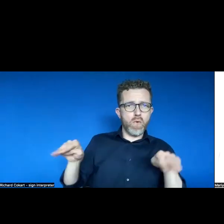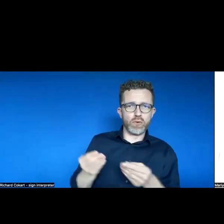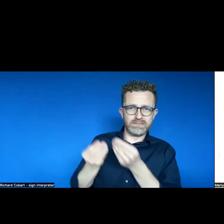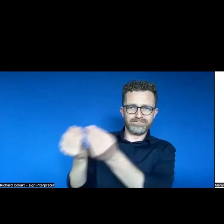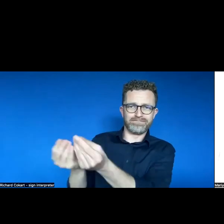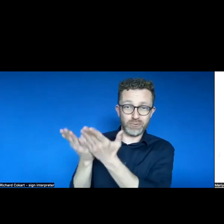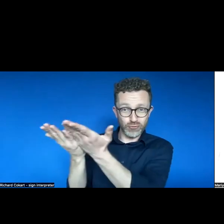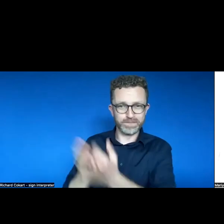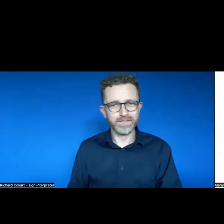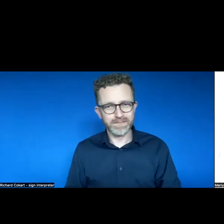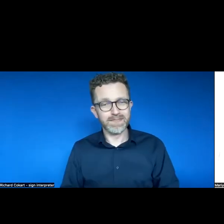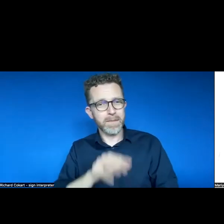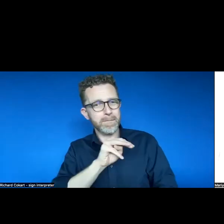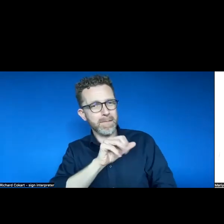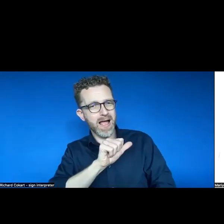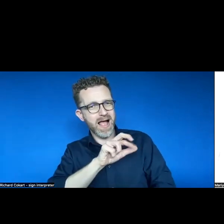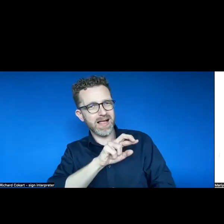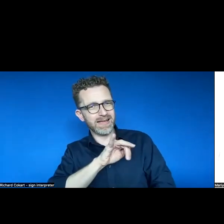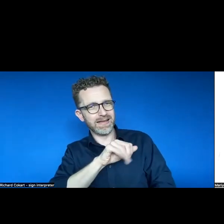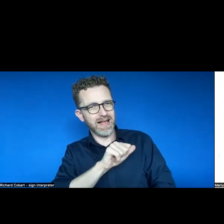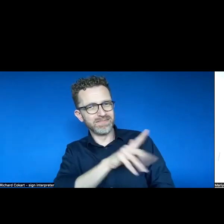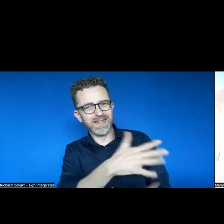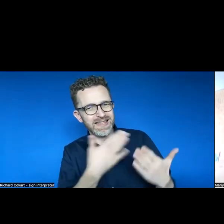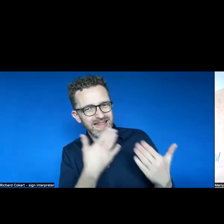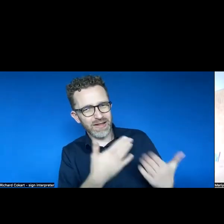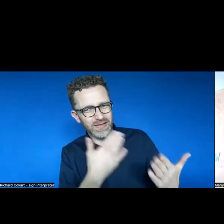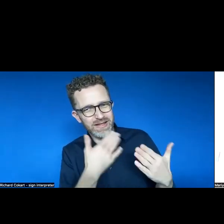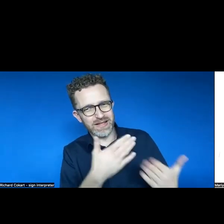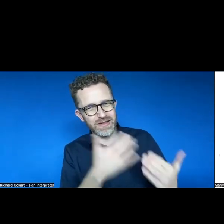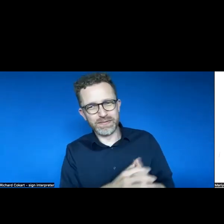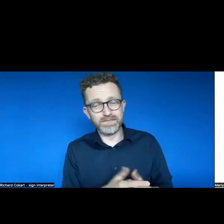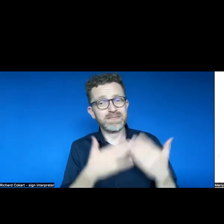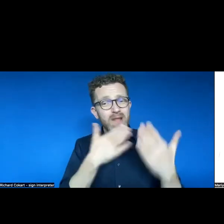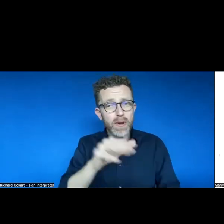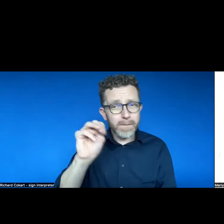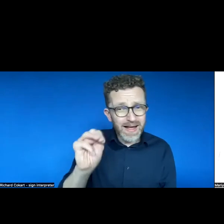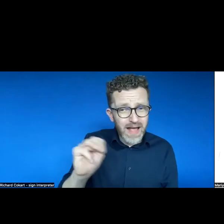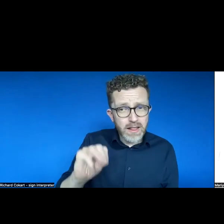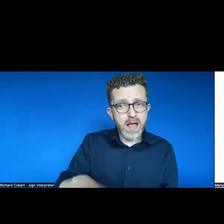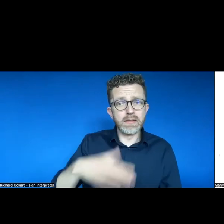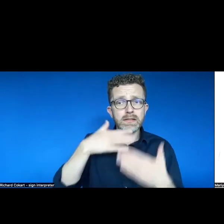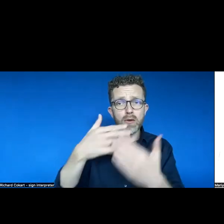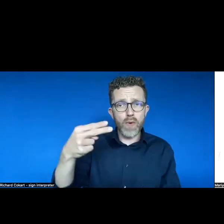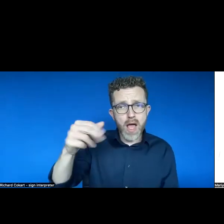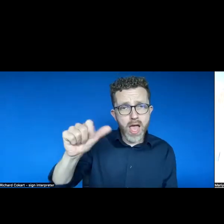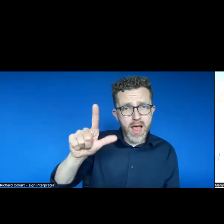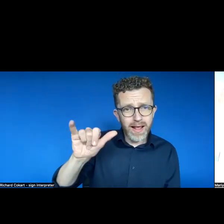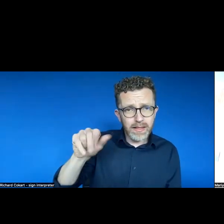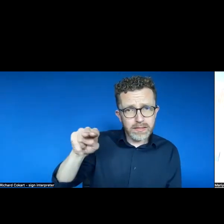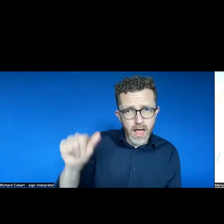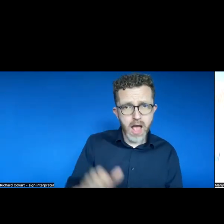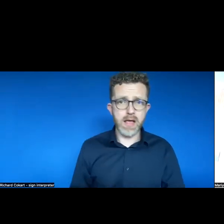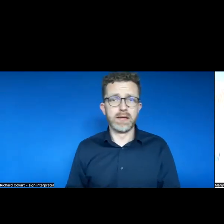have a very big impression after this video too, but previously I was in such institution and know a lot about